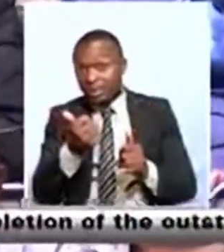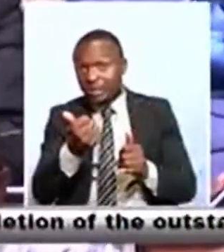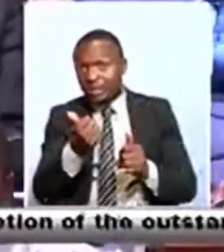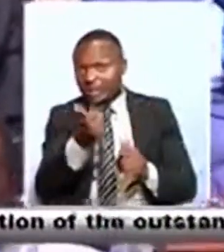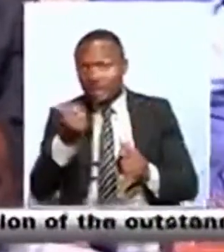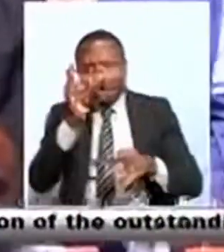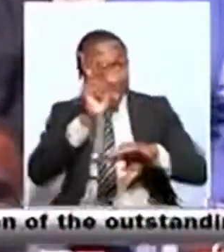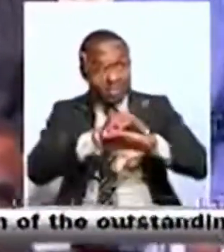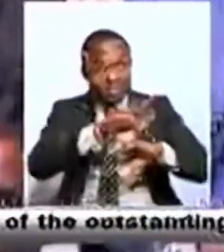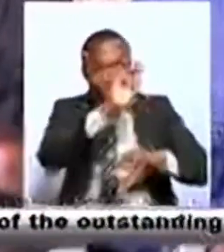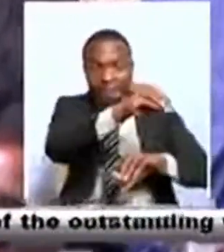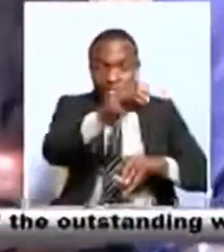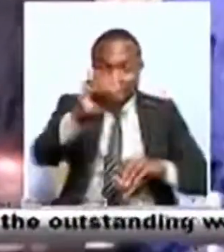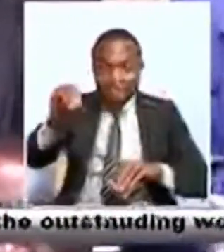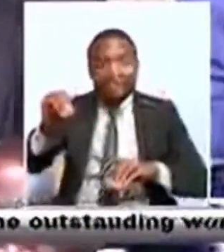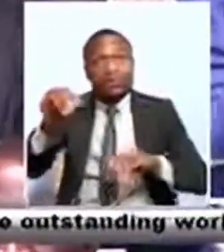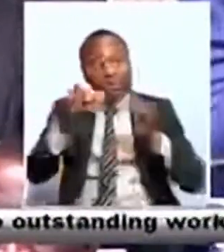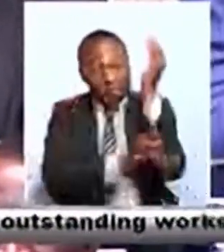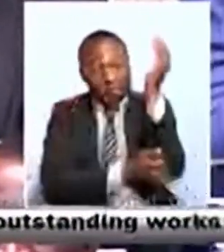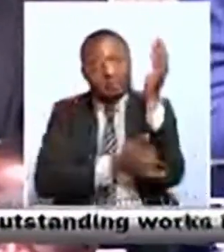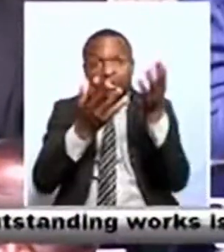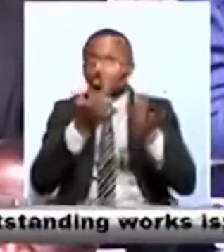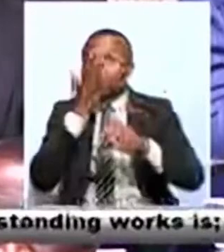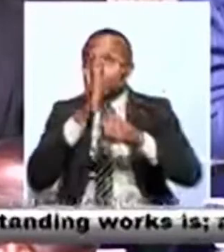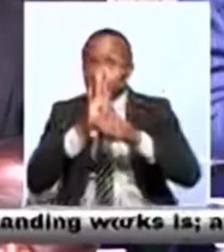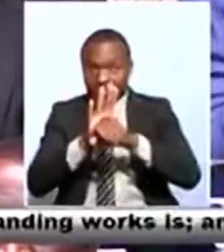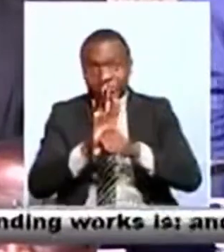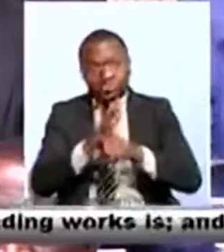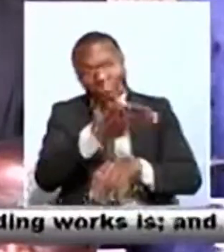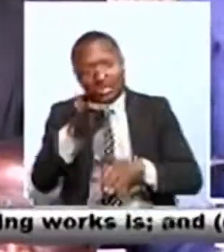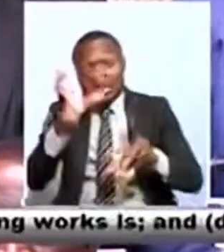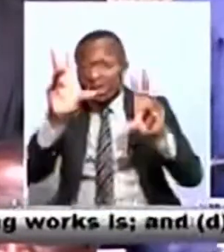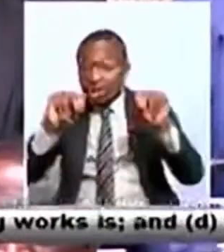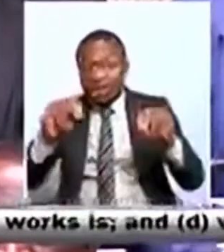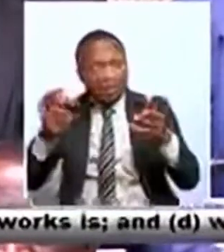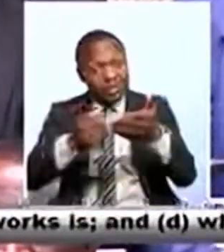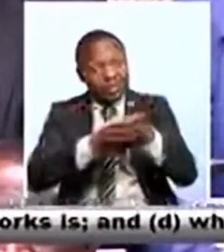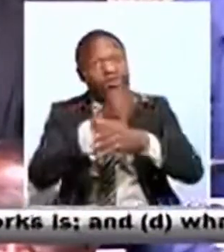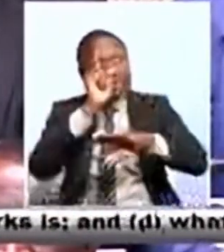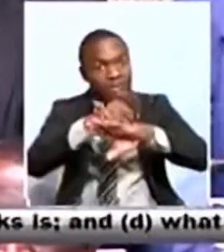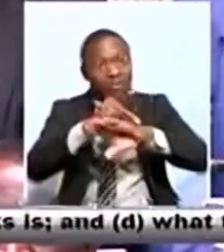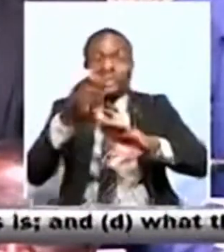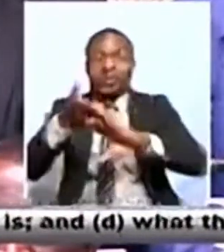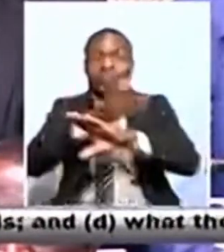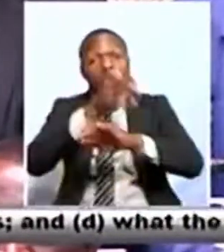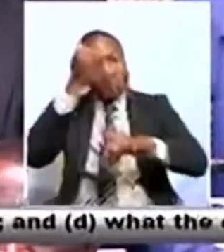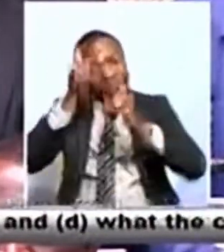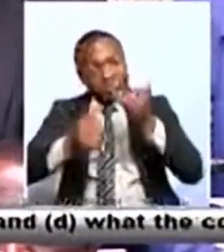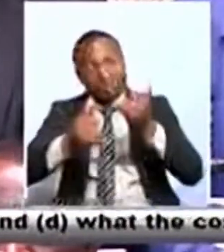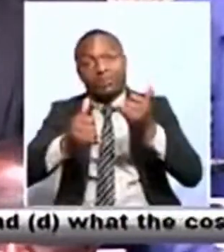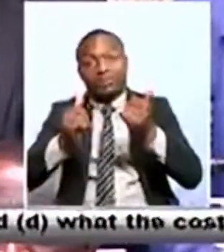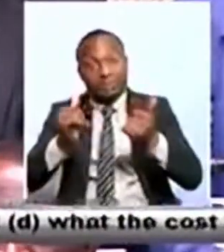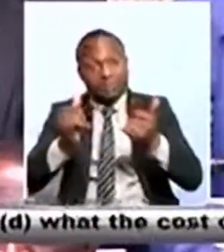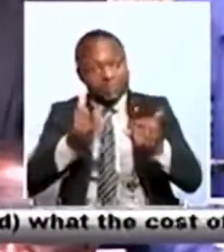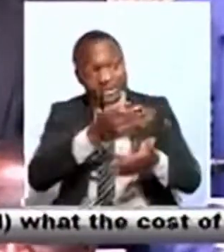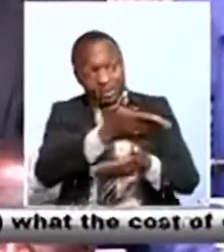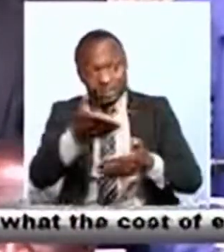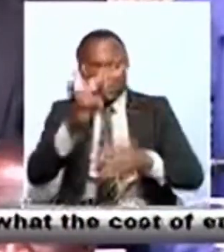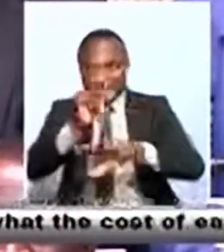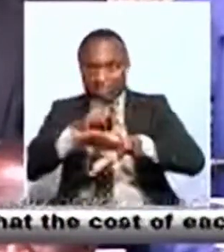projects within the country. They want assurance from you that there shall be no new project before you complete theirs. I submit, Madam